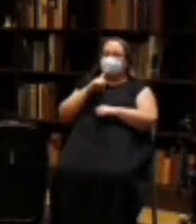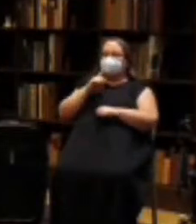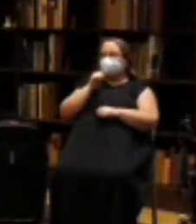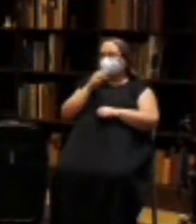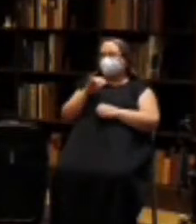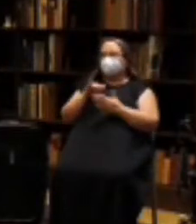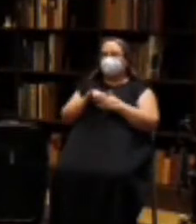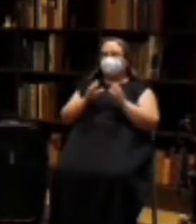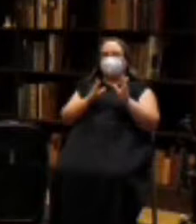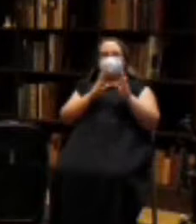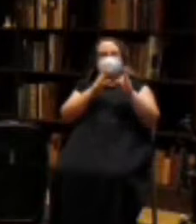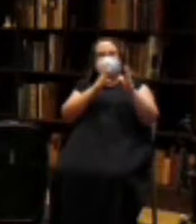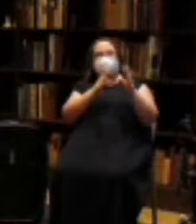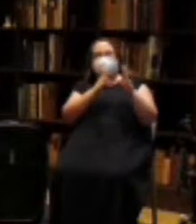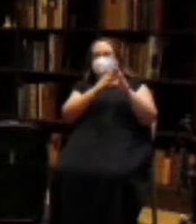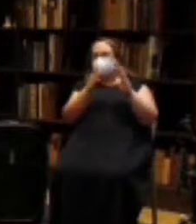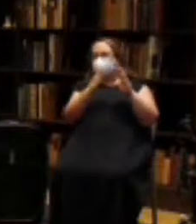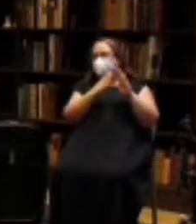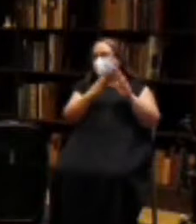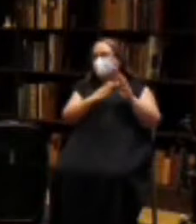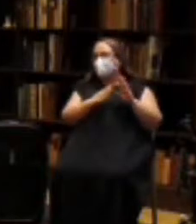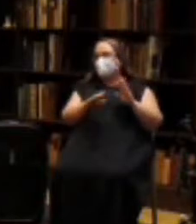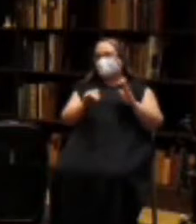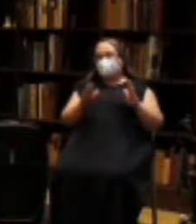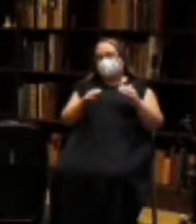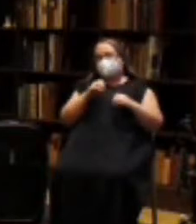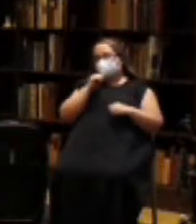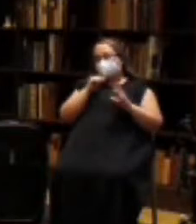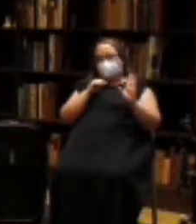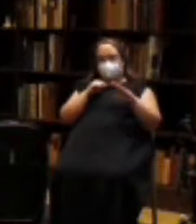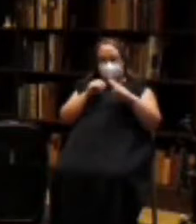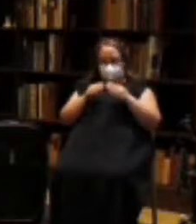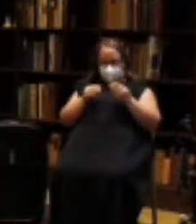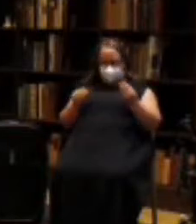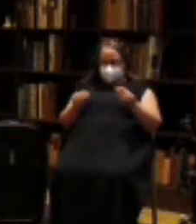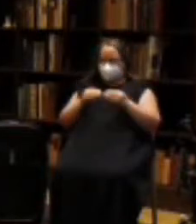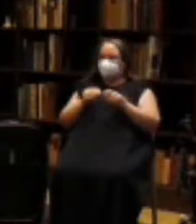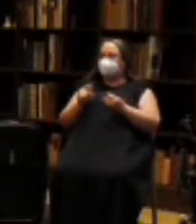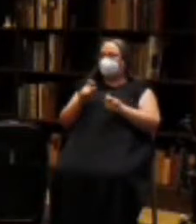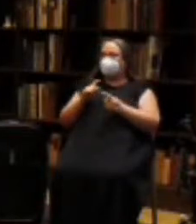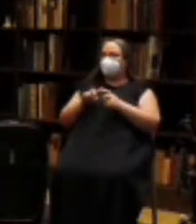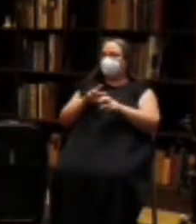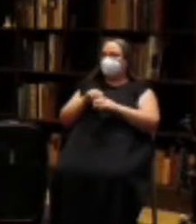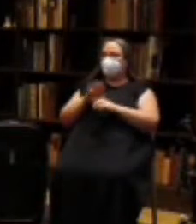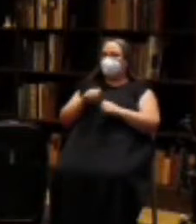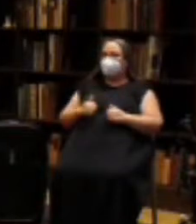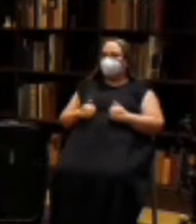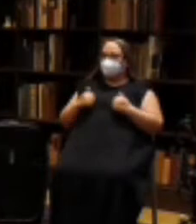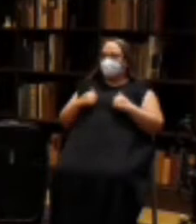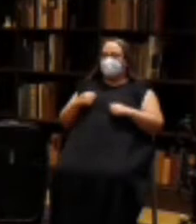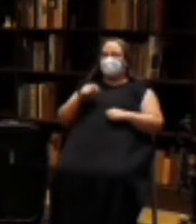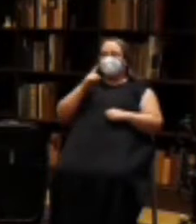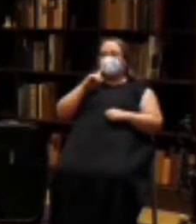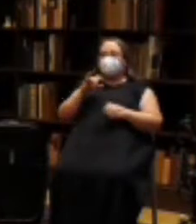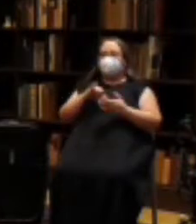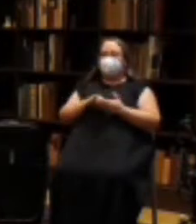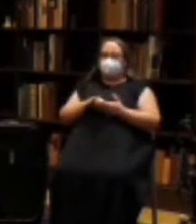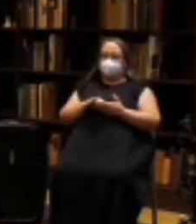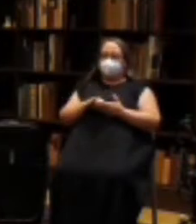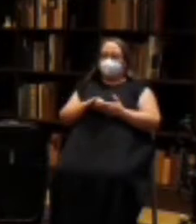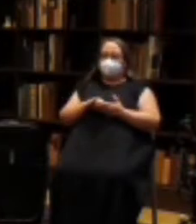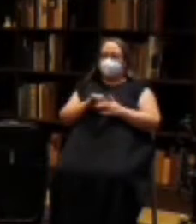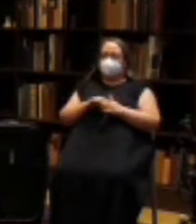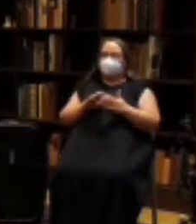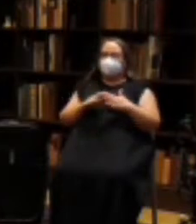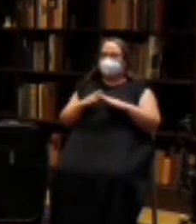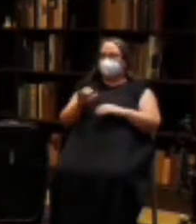thing that's on a shelf, another room that you don't really like engage with. It's supposed to be part of your life. And I think that in a